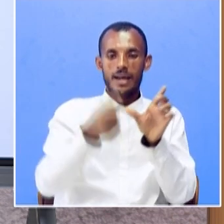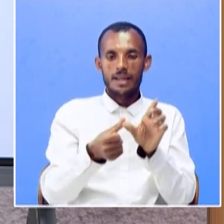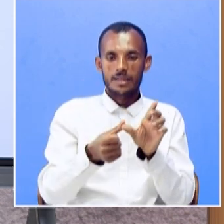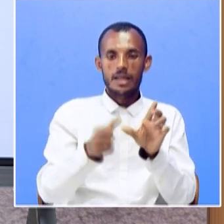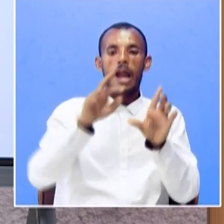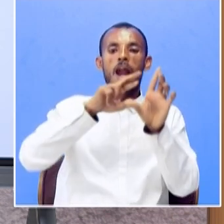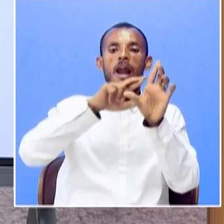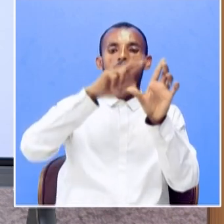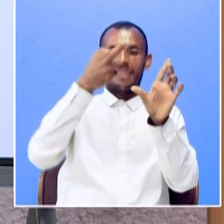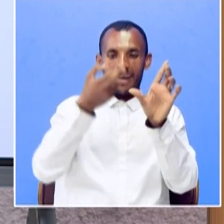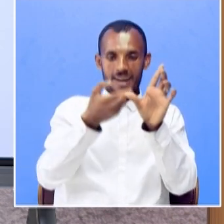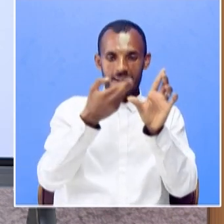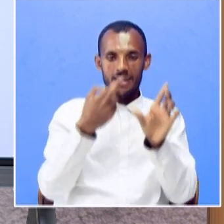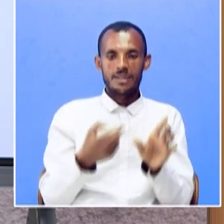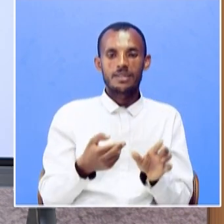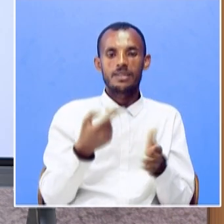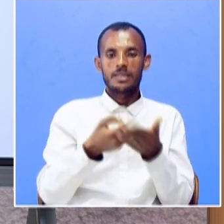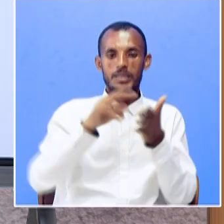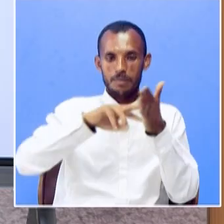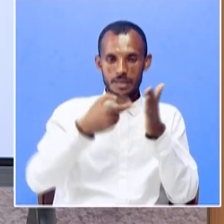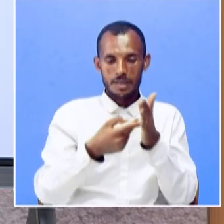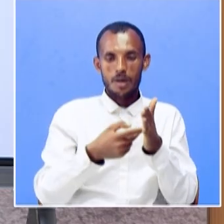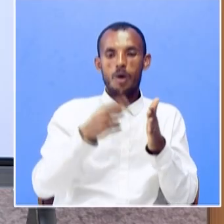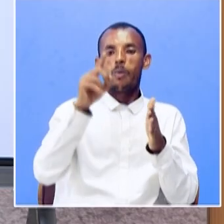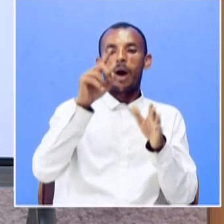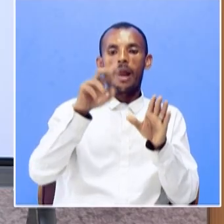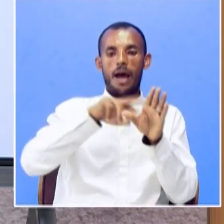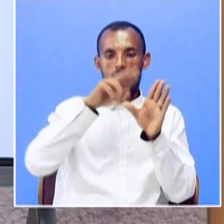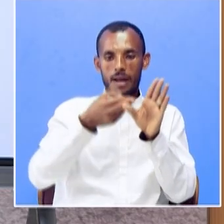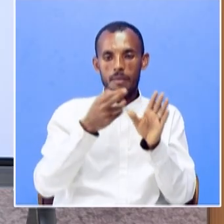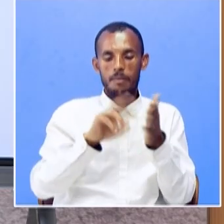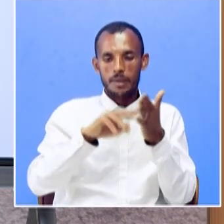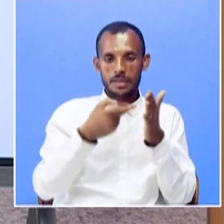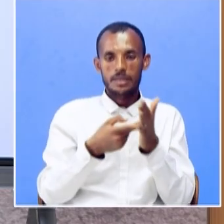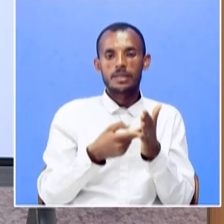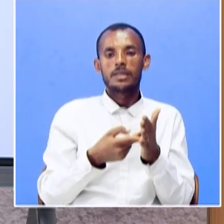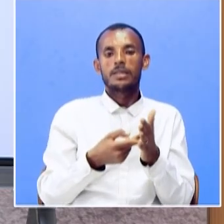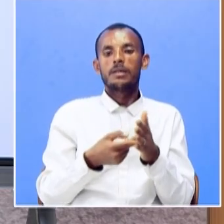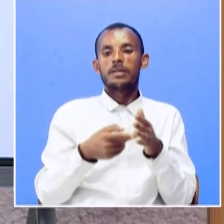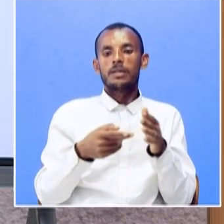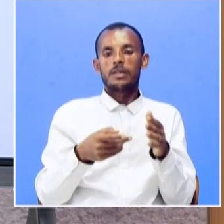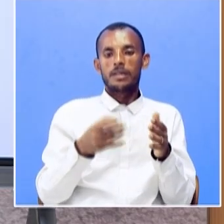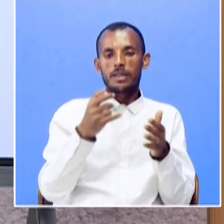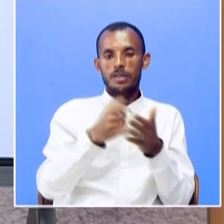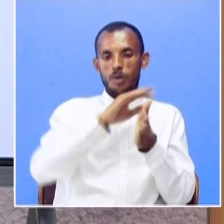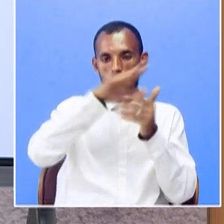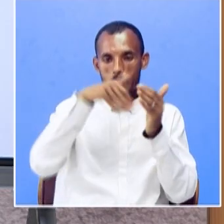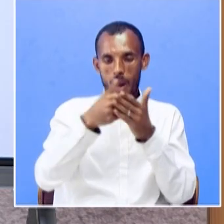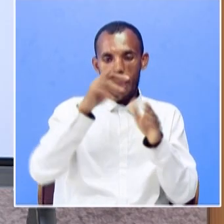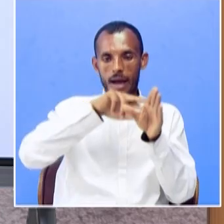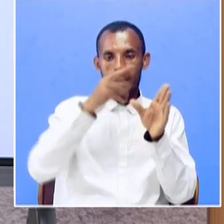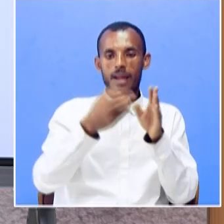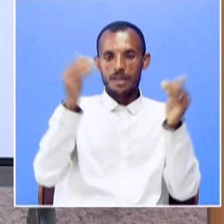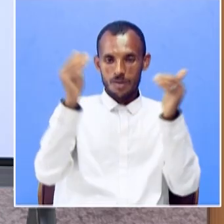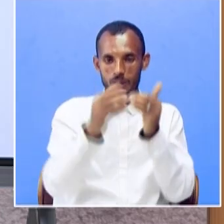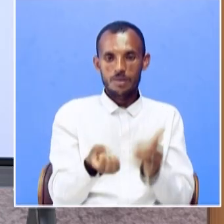angle. This means if it is one angle is right angle, since it is a parallelogram, its all angle becomes 90